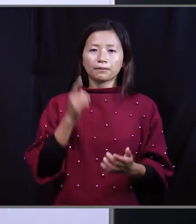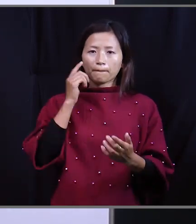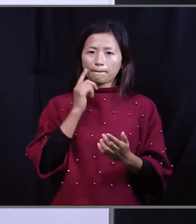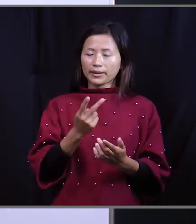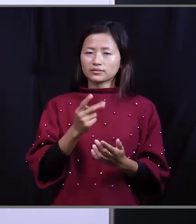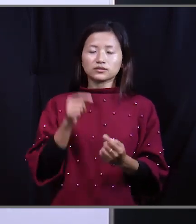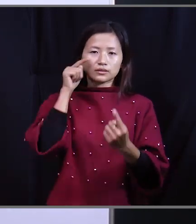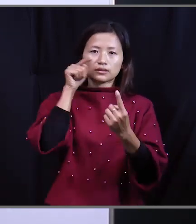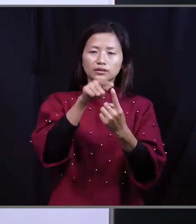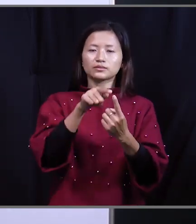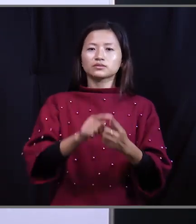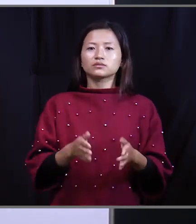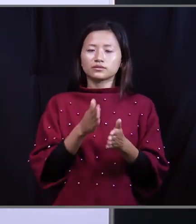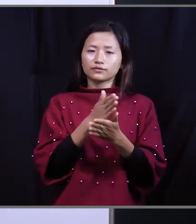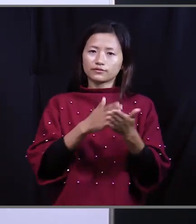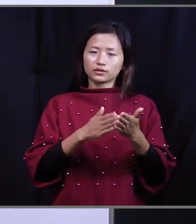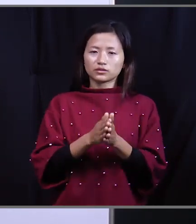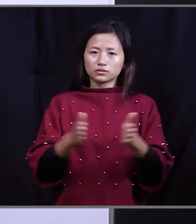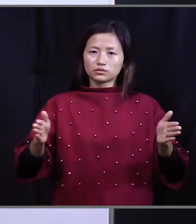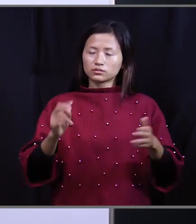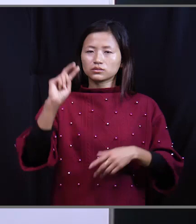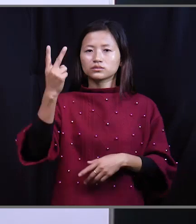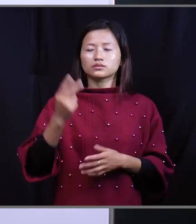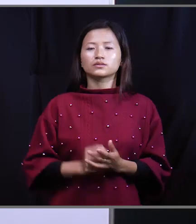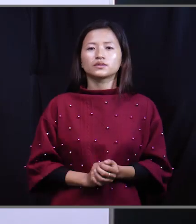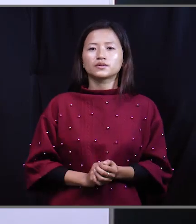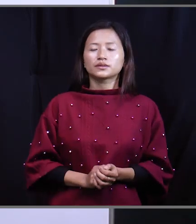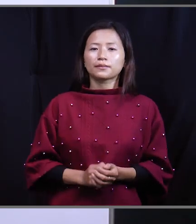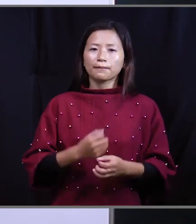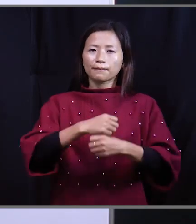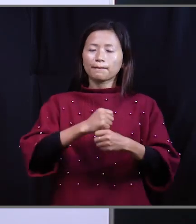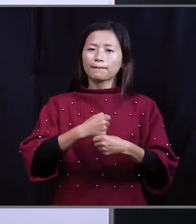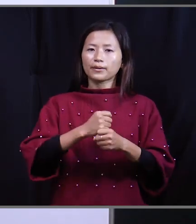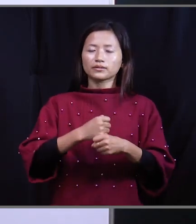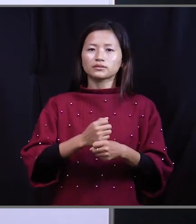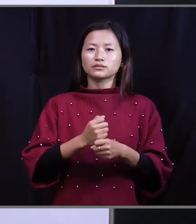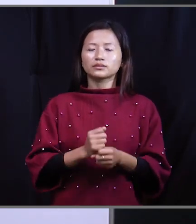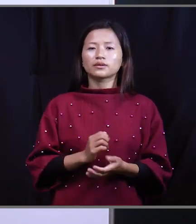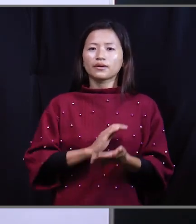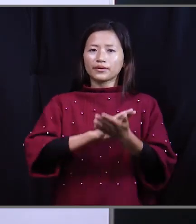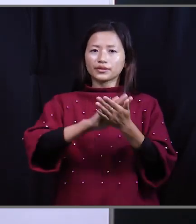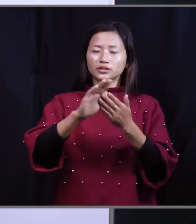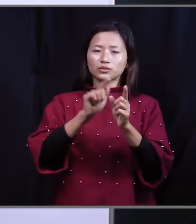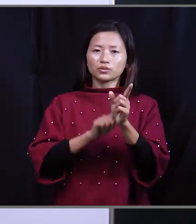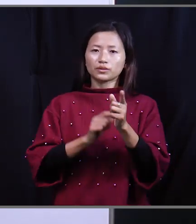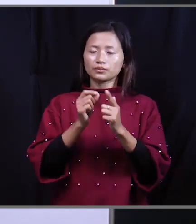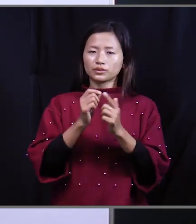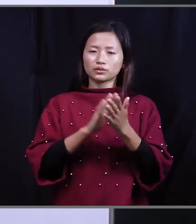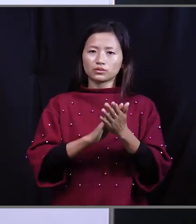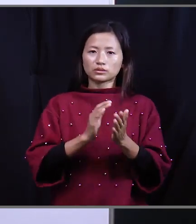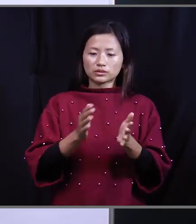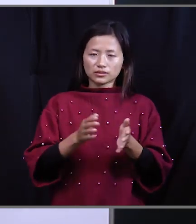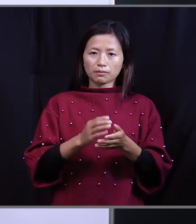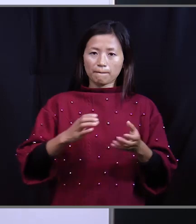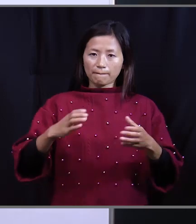to divide these two, okay? Divide these two, making it into a haploid structure. Remember, the